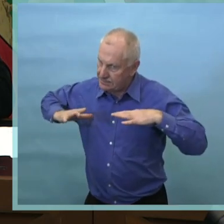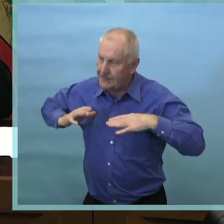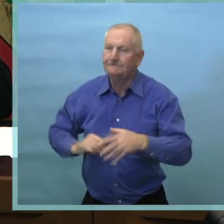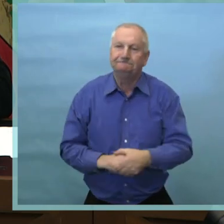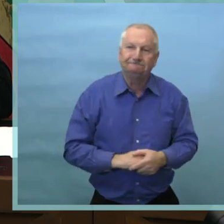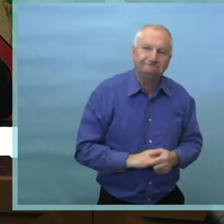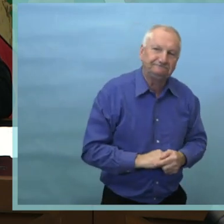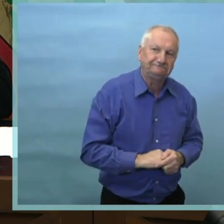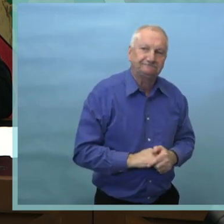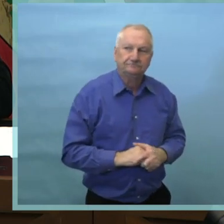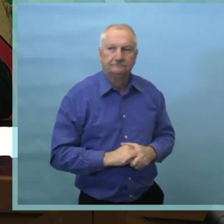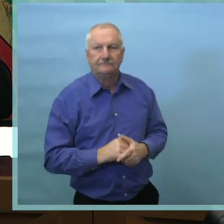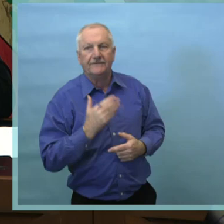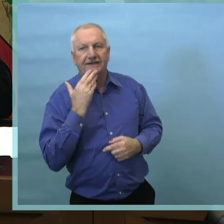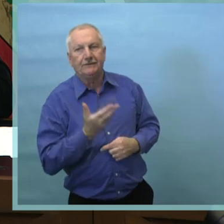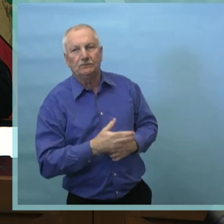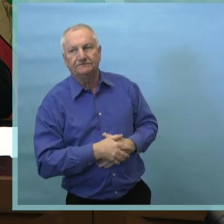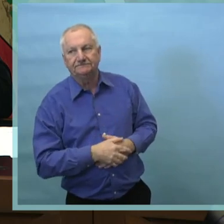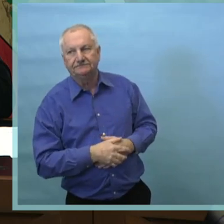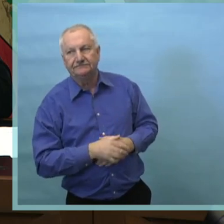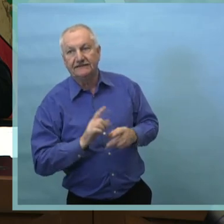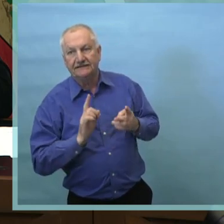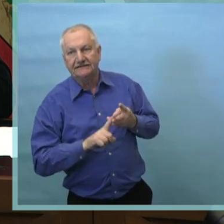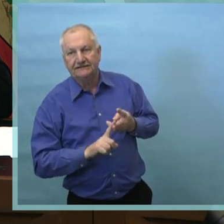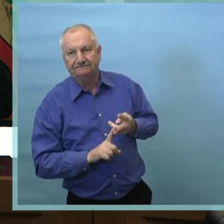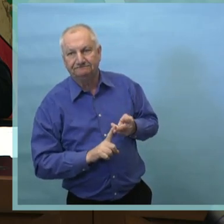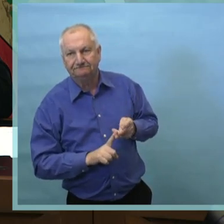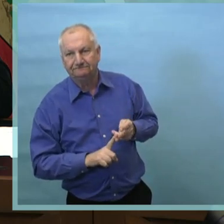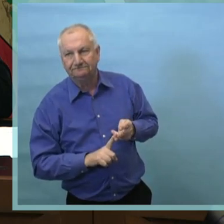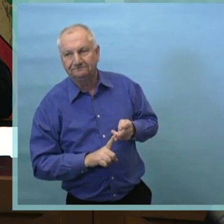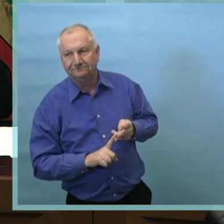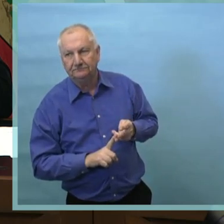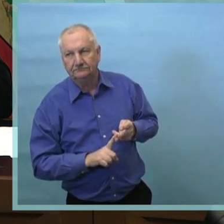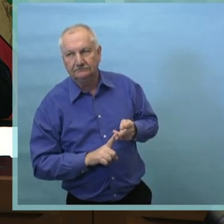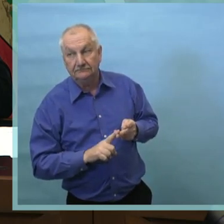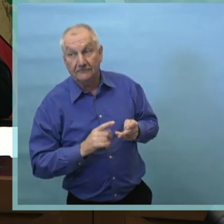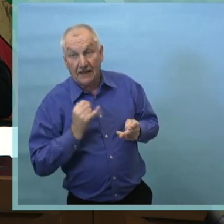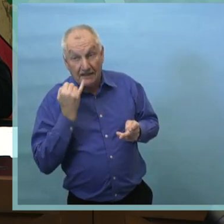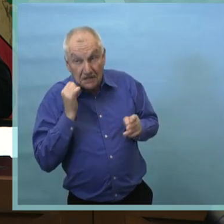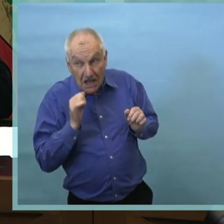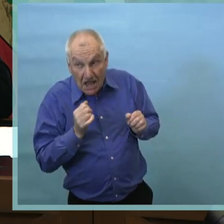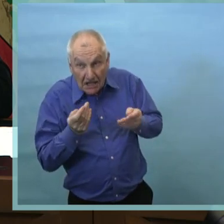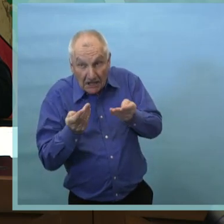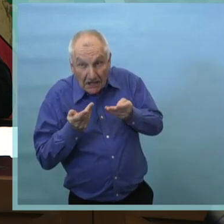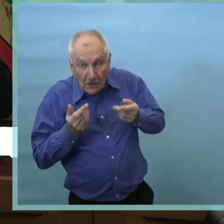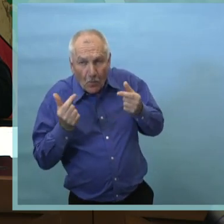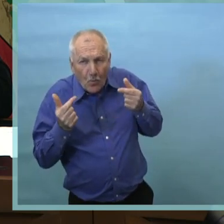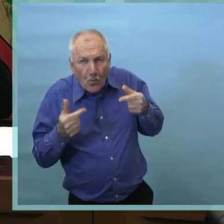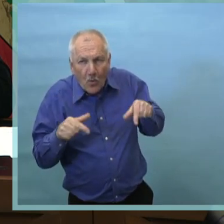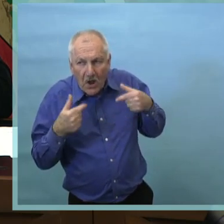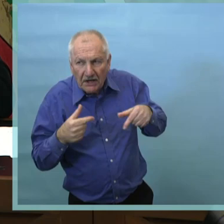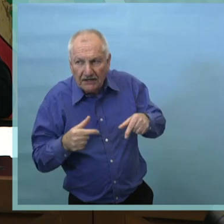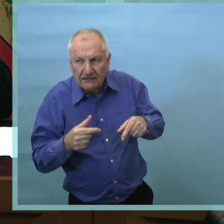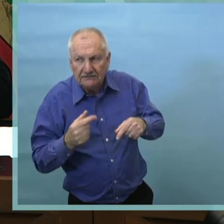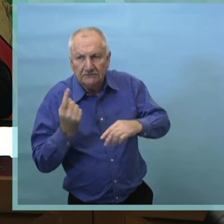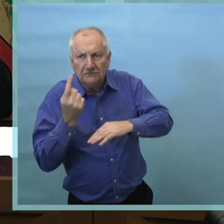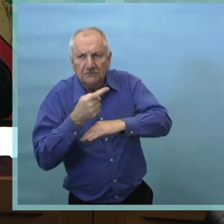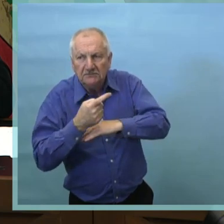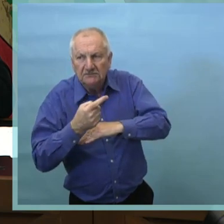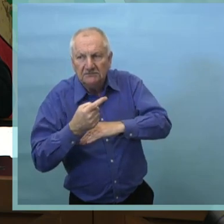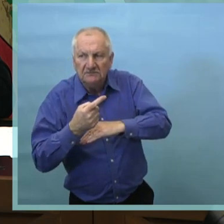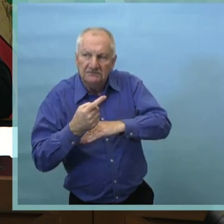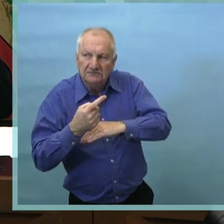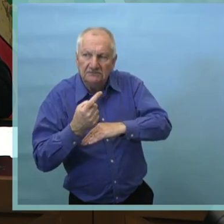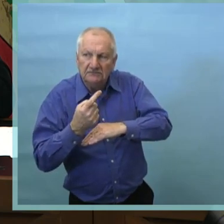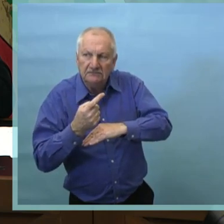Mm-hmm. Thank you for the answer. And just to bounce off of that, if you can give us a date maybe or a time where we know or we can assume that we're in the